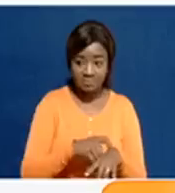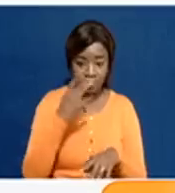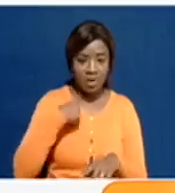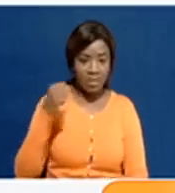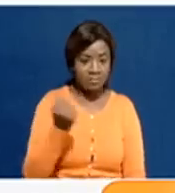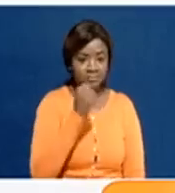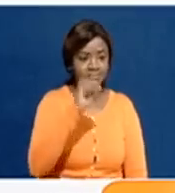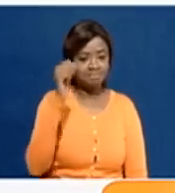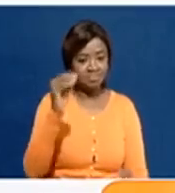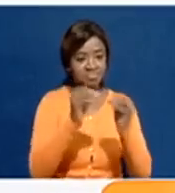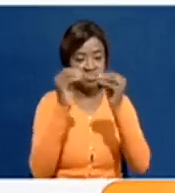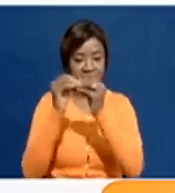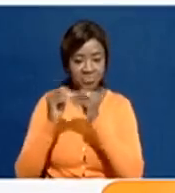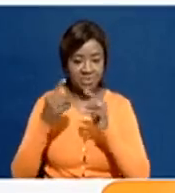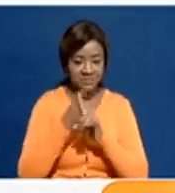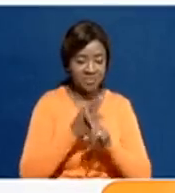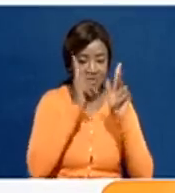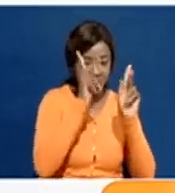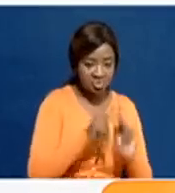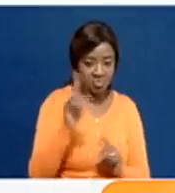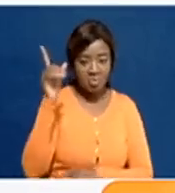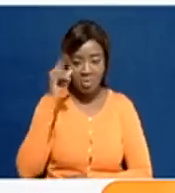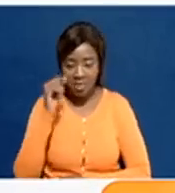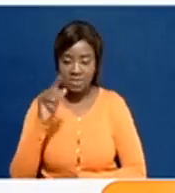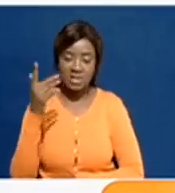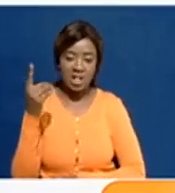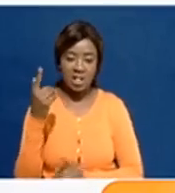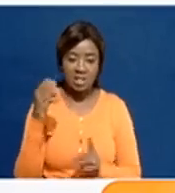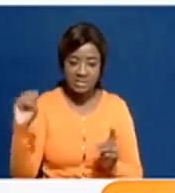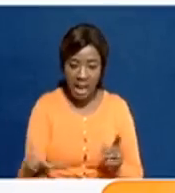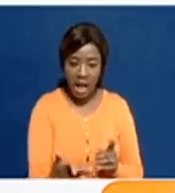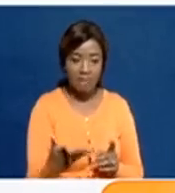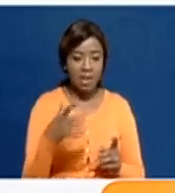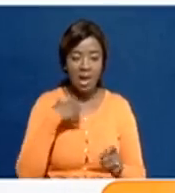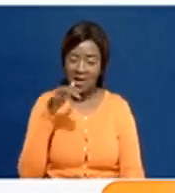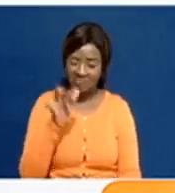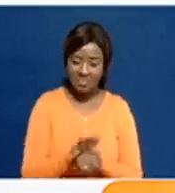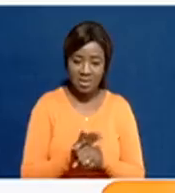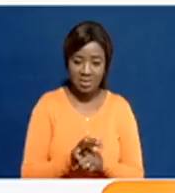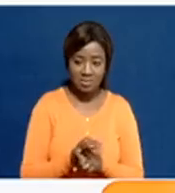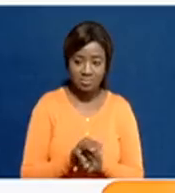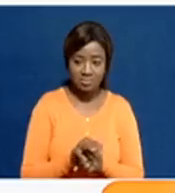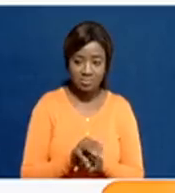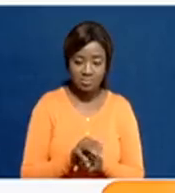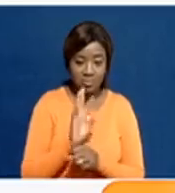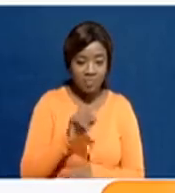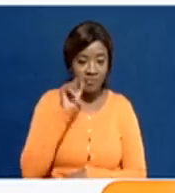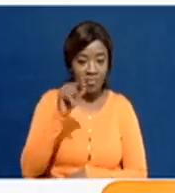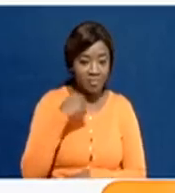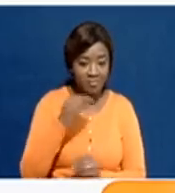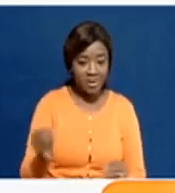around meeting cancer warriors in Kisumu, in Mombasa, you know, all over, mm-hmm, in the slum areas. There are very many of them. And that's when I first